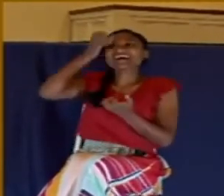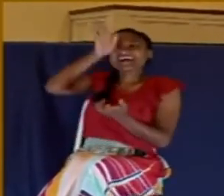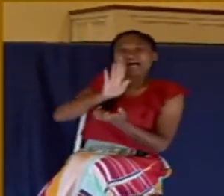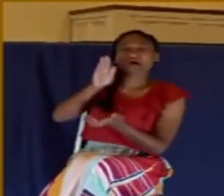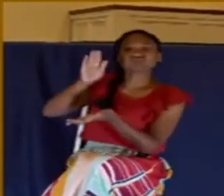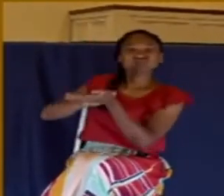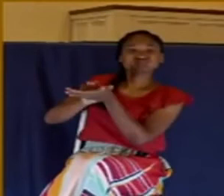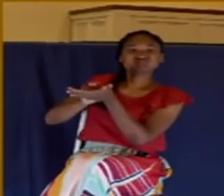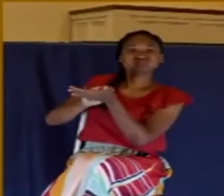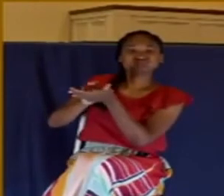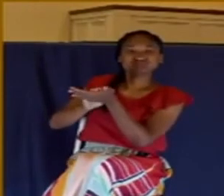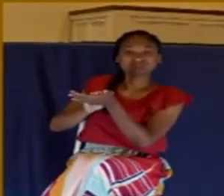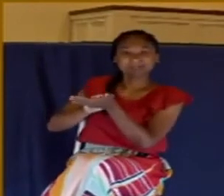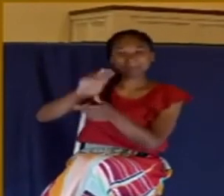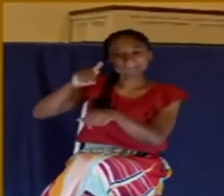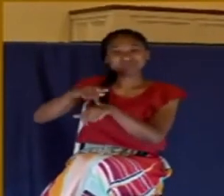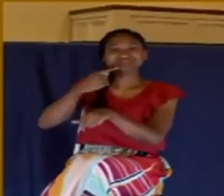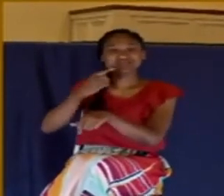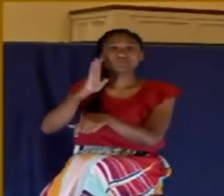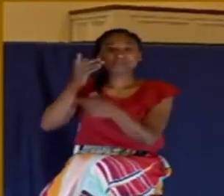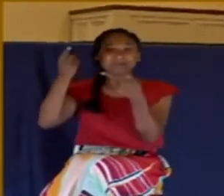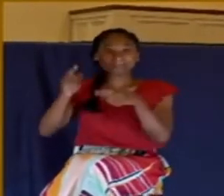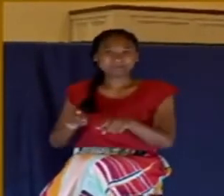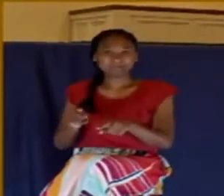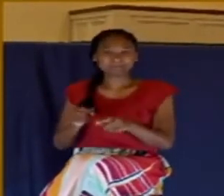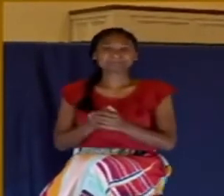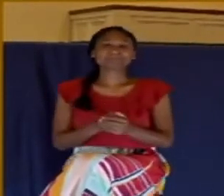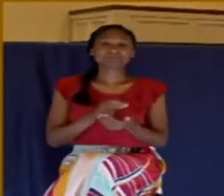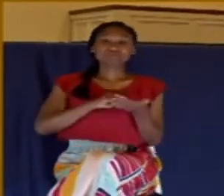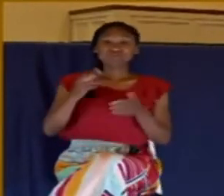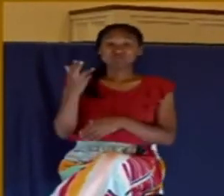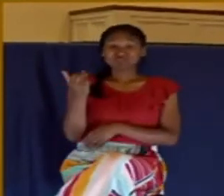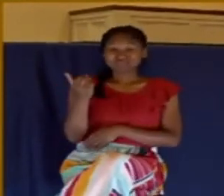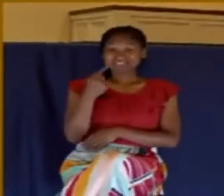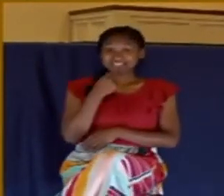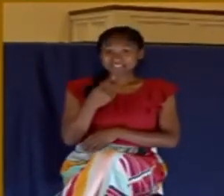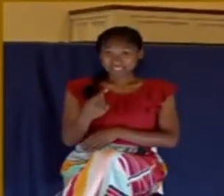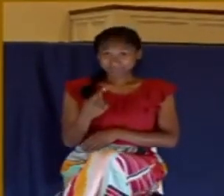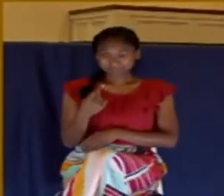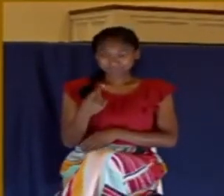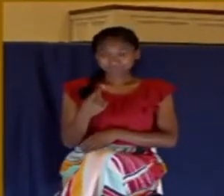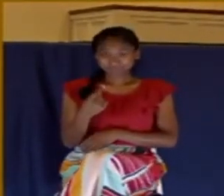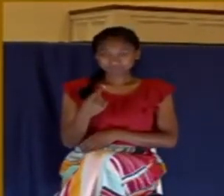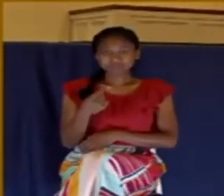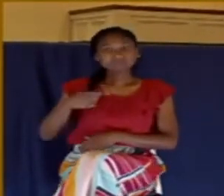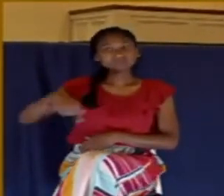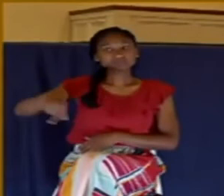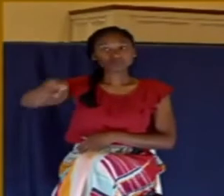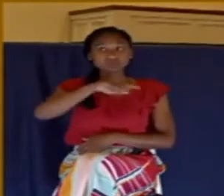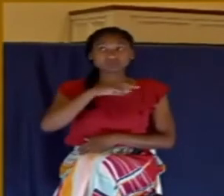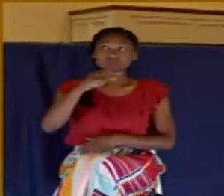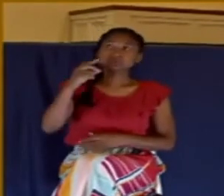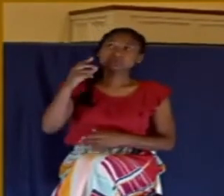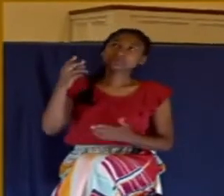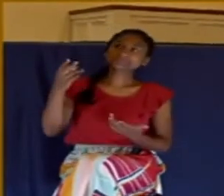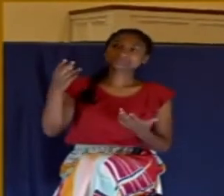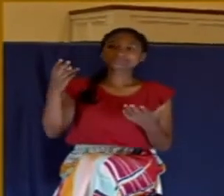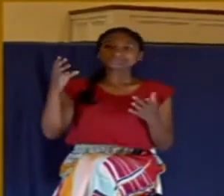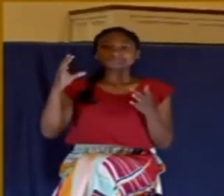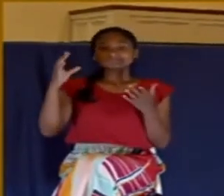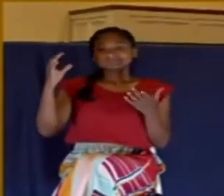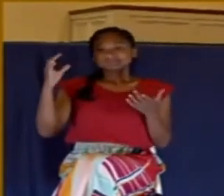what you're going to get. And in verse 13, where he says, inasmuch as you're partakers, that word there means